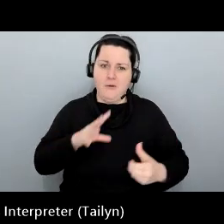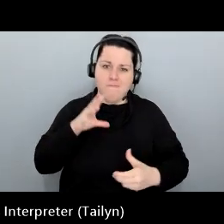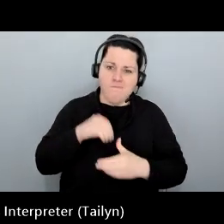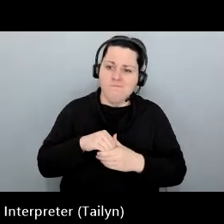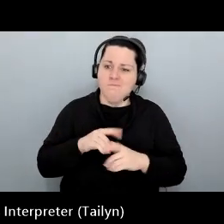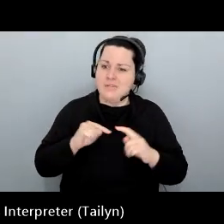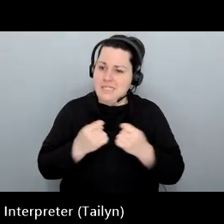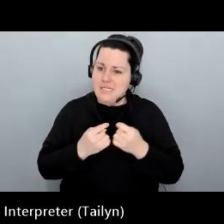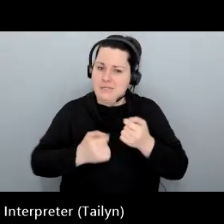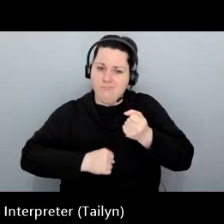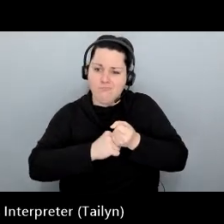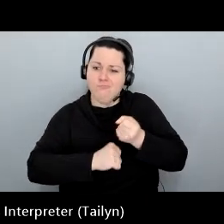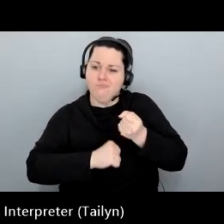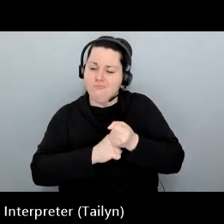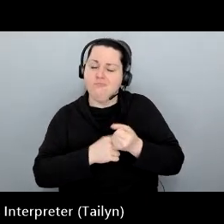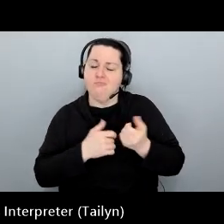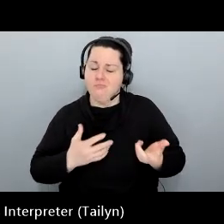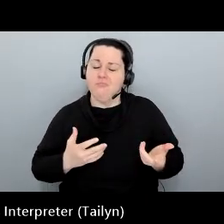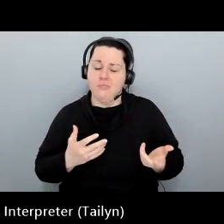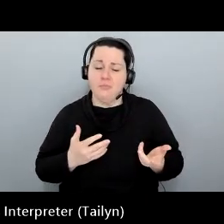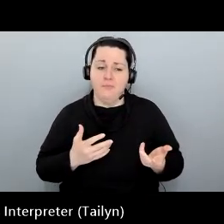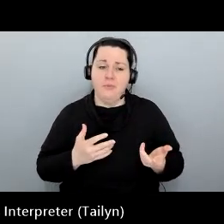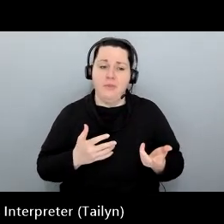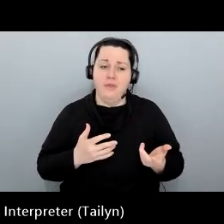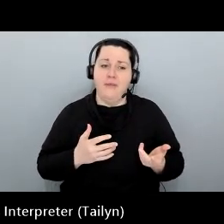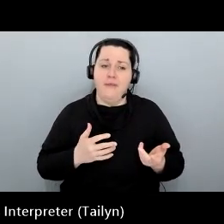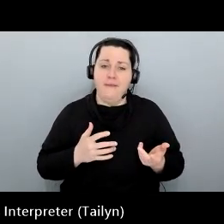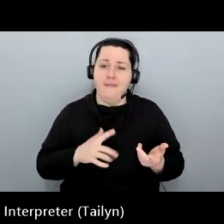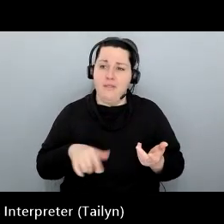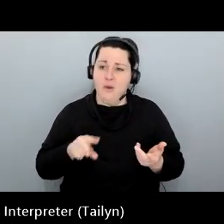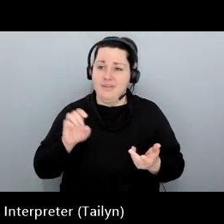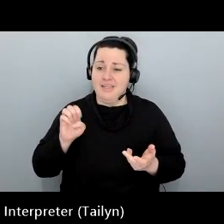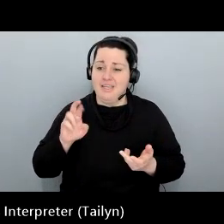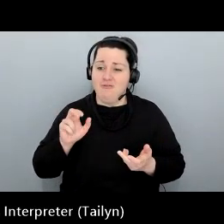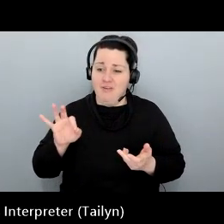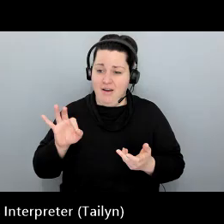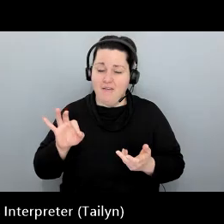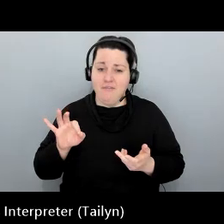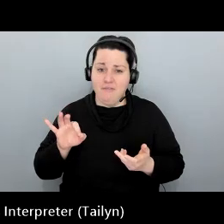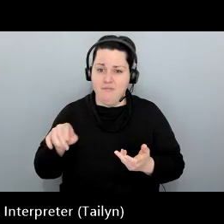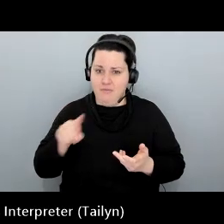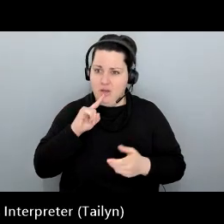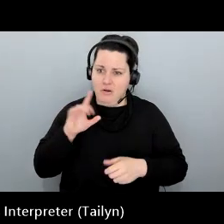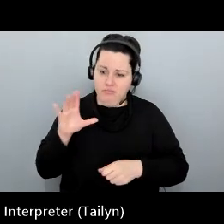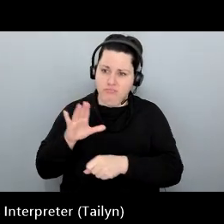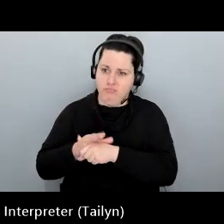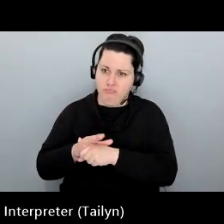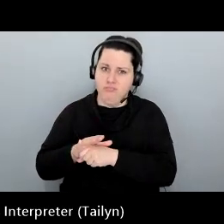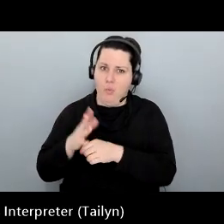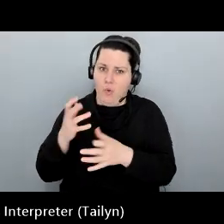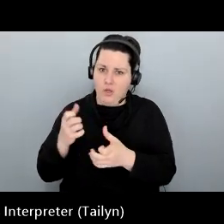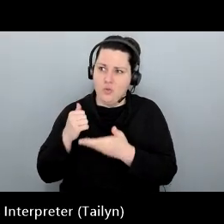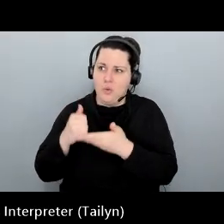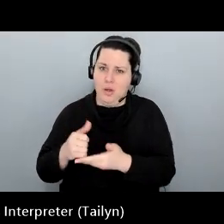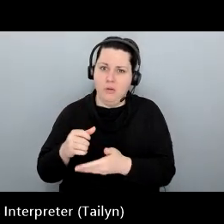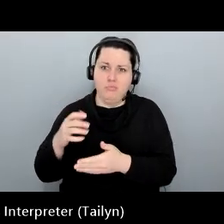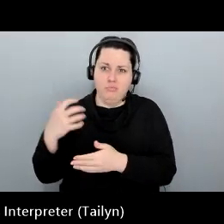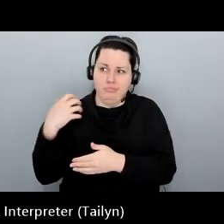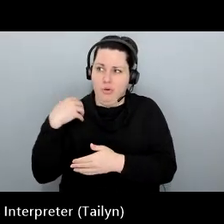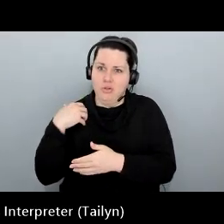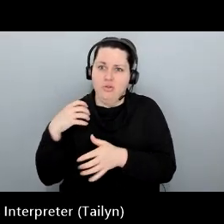team, which are all things that, ERAF is dedicated to helping employers do, you know.